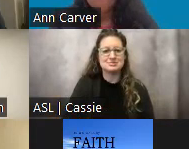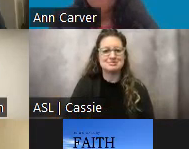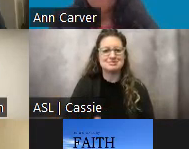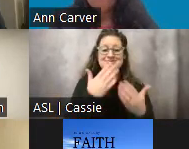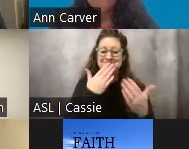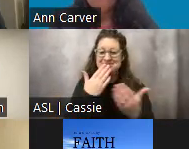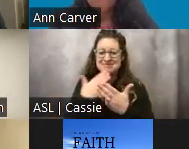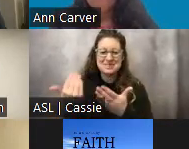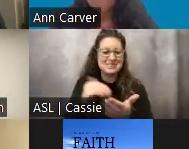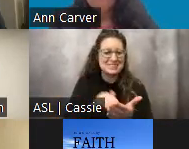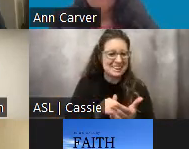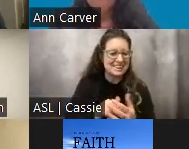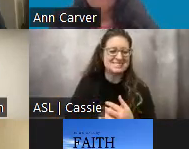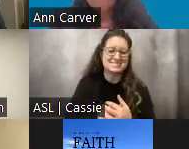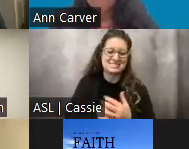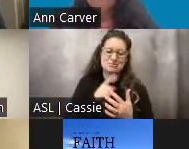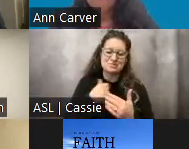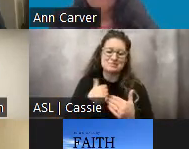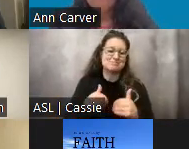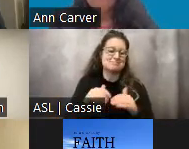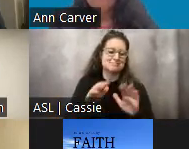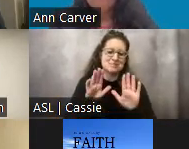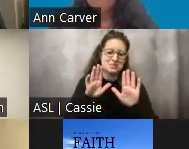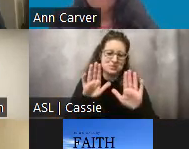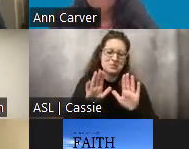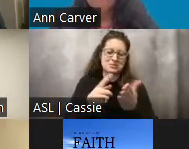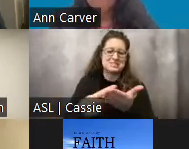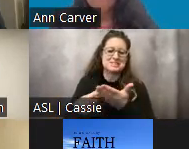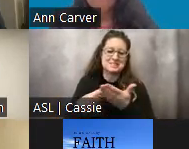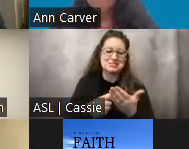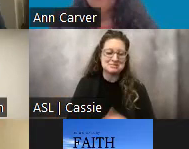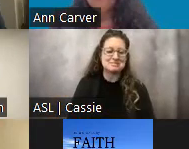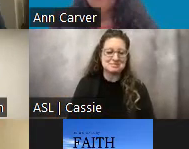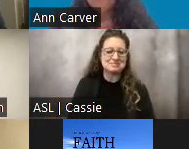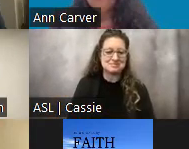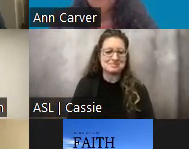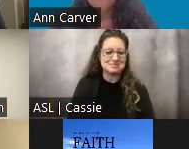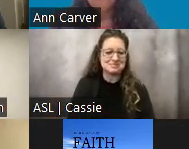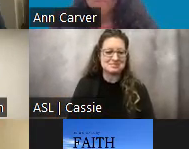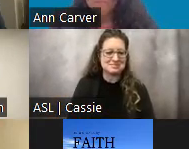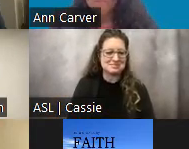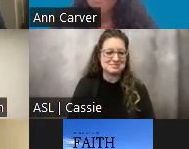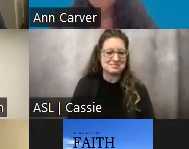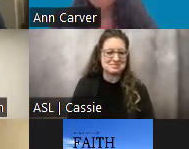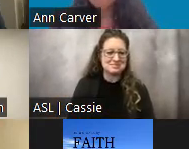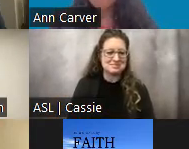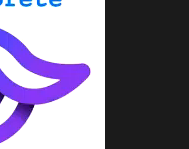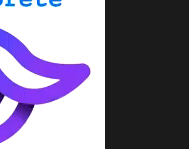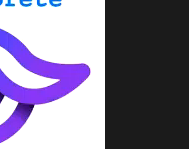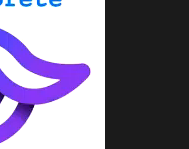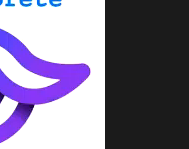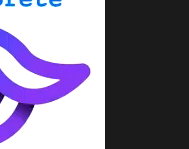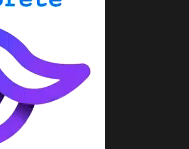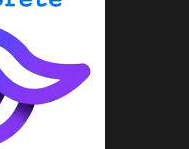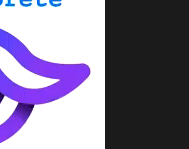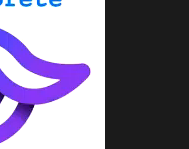again, everyone. This was a really wonderful discussion. And we hope to see you for